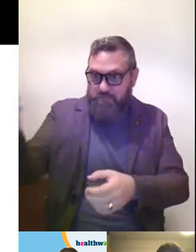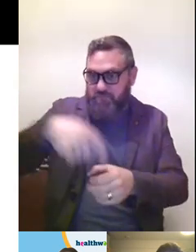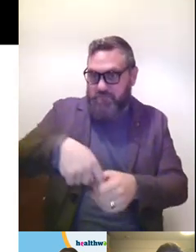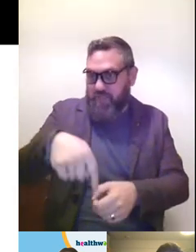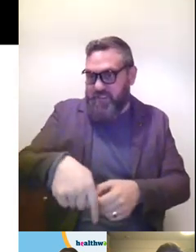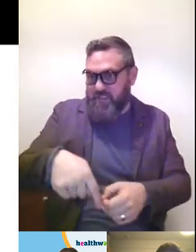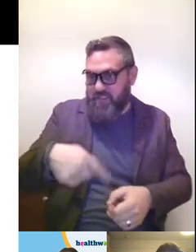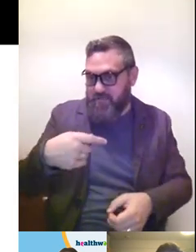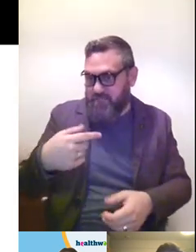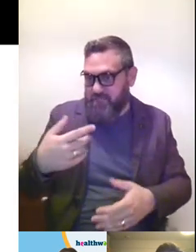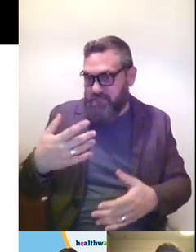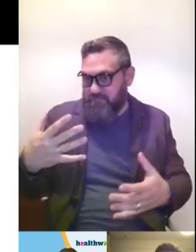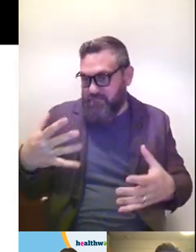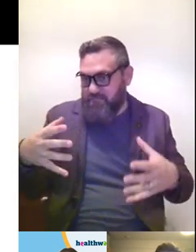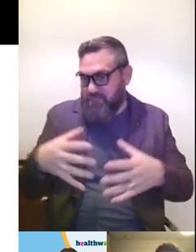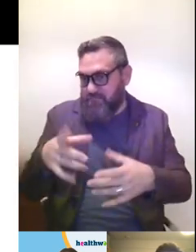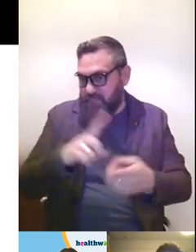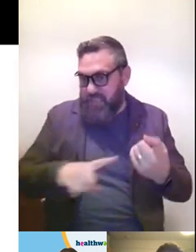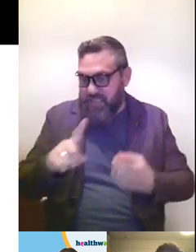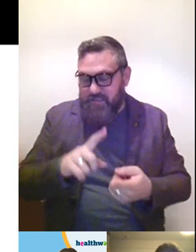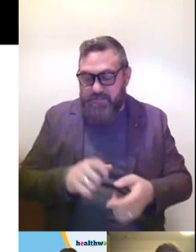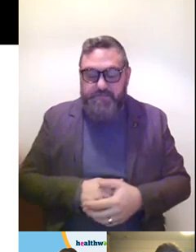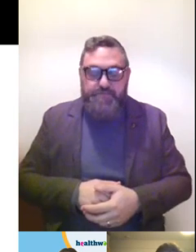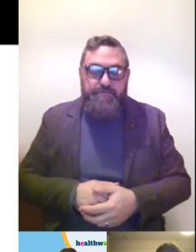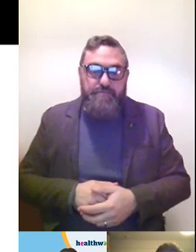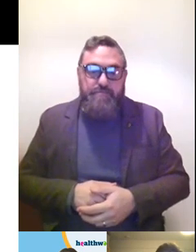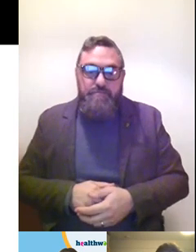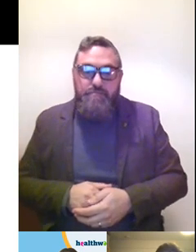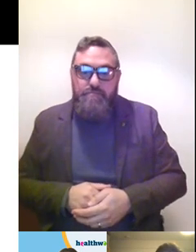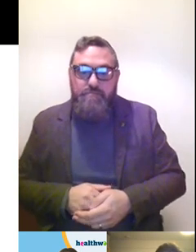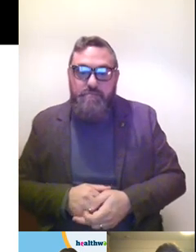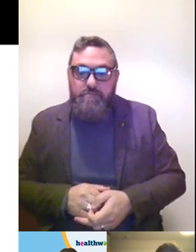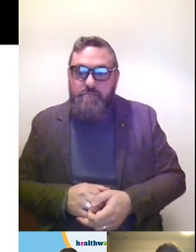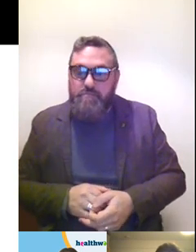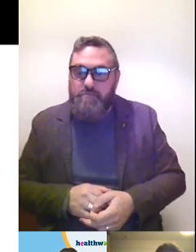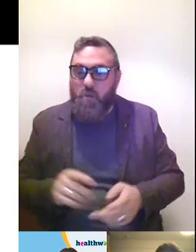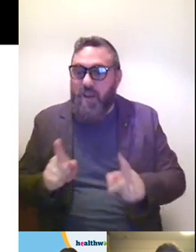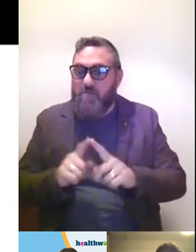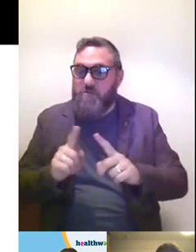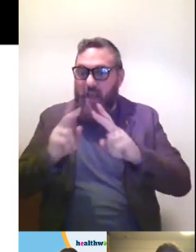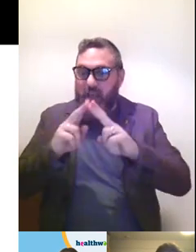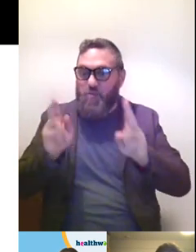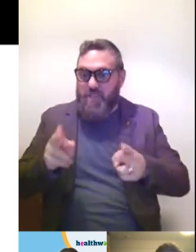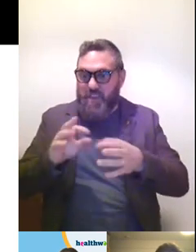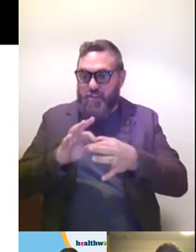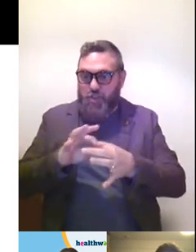it. One of my colleagues has also just said we've shared it with housing associations. So